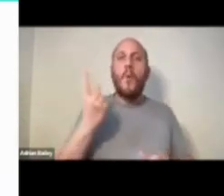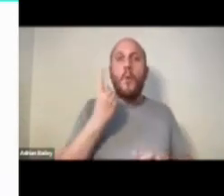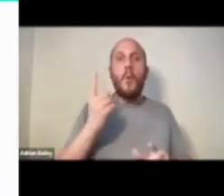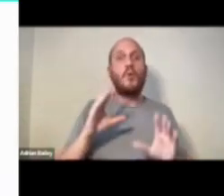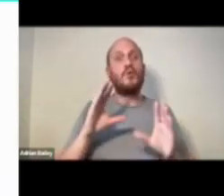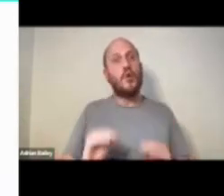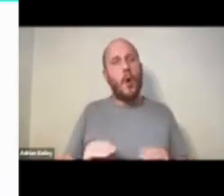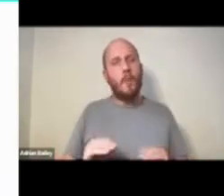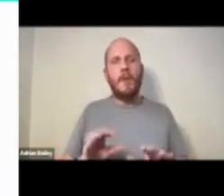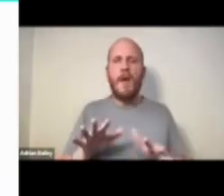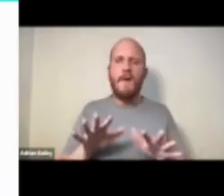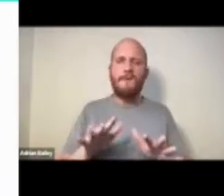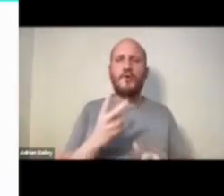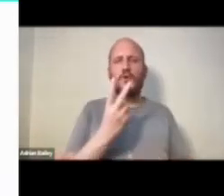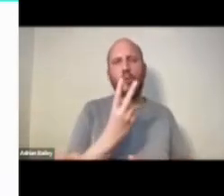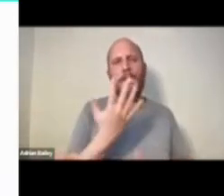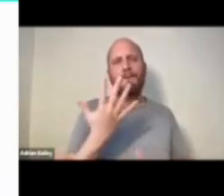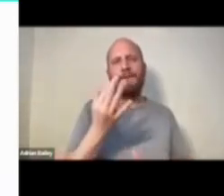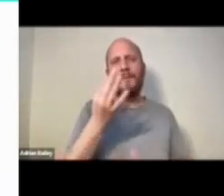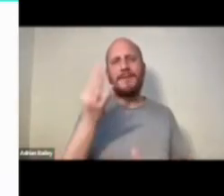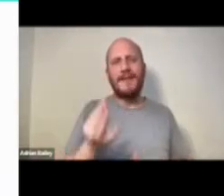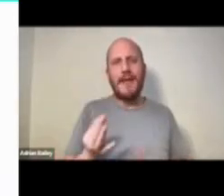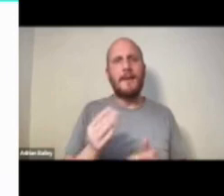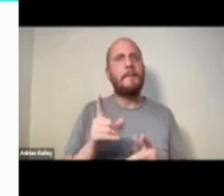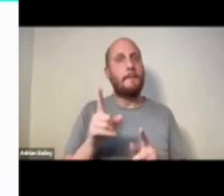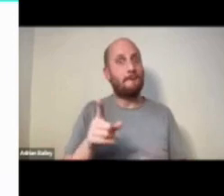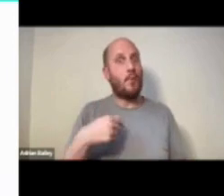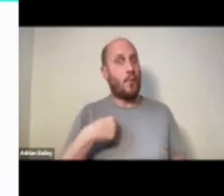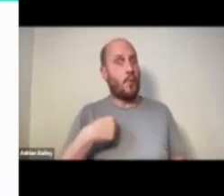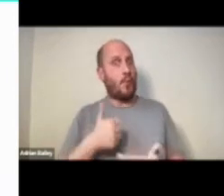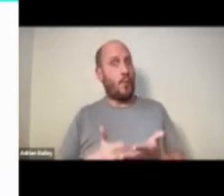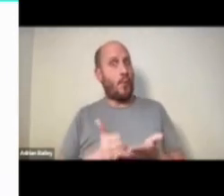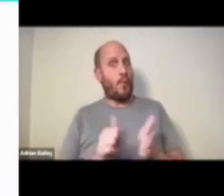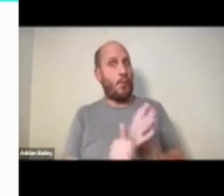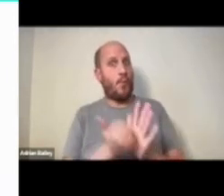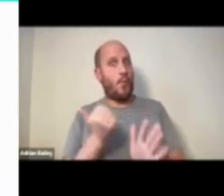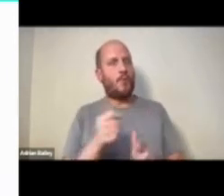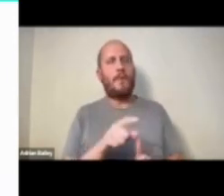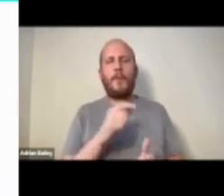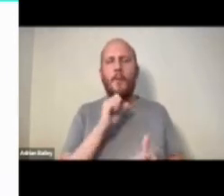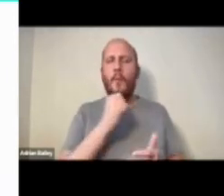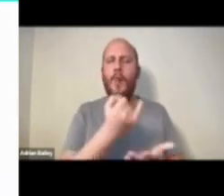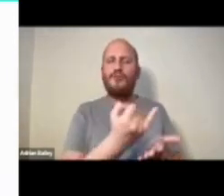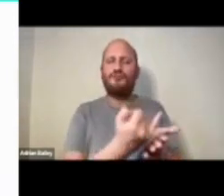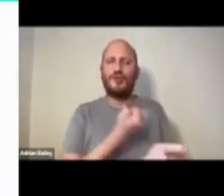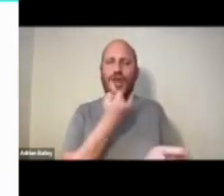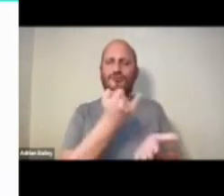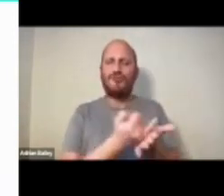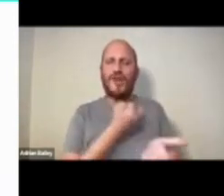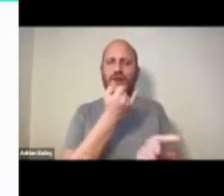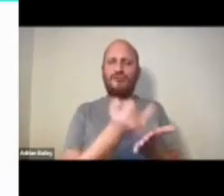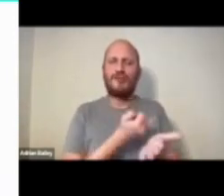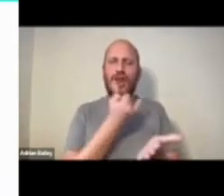stop for a good interviewer. So you will find you're rejected fairly often, but that's okay.